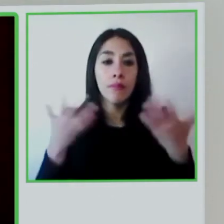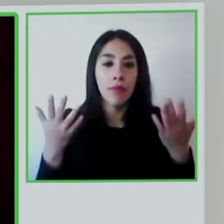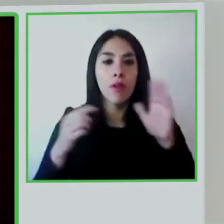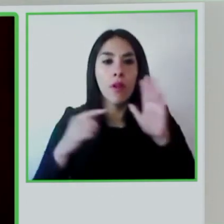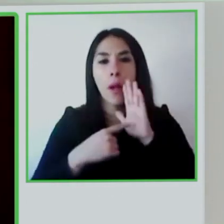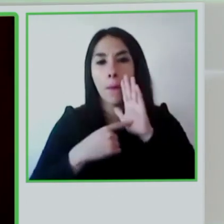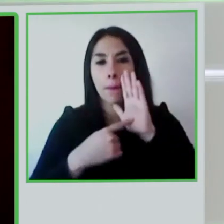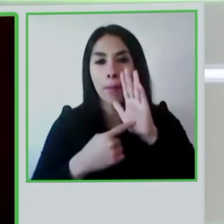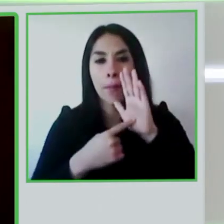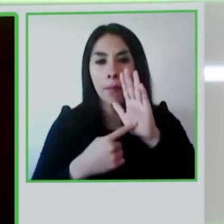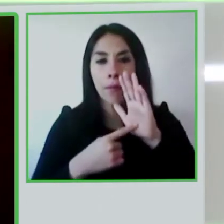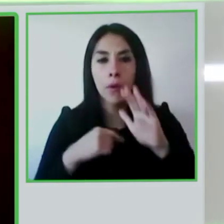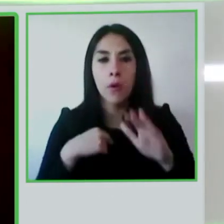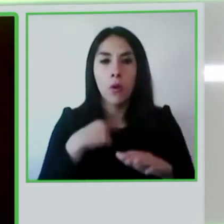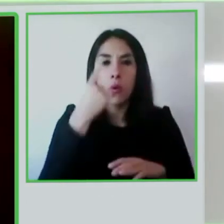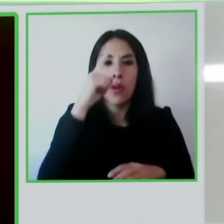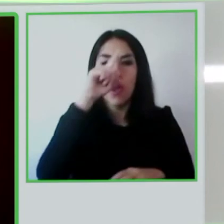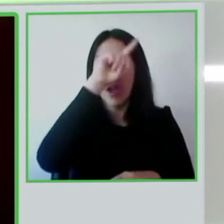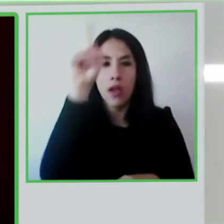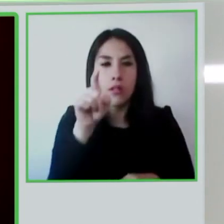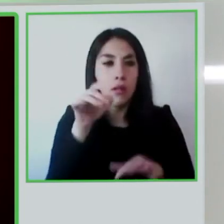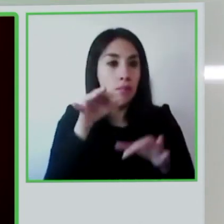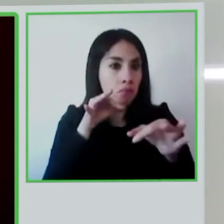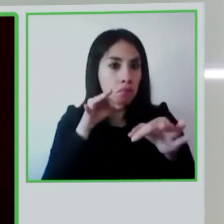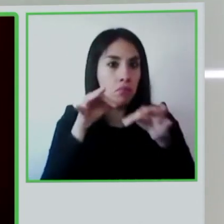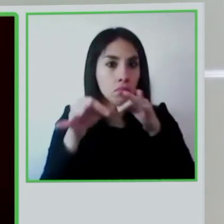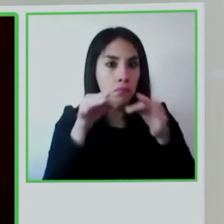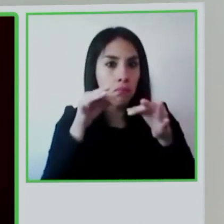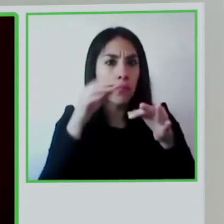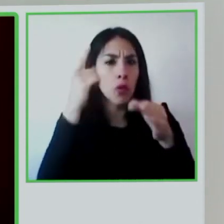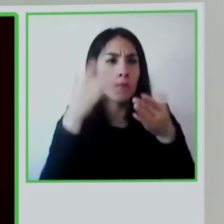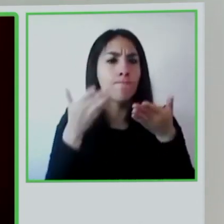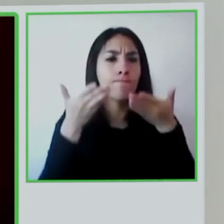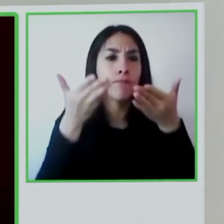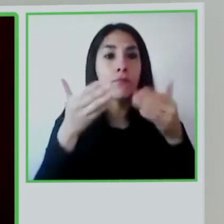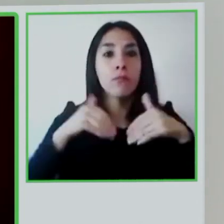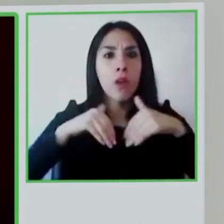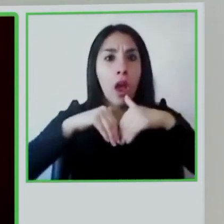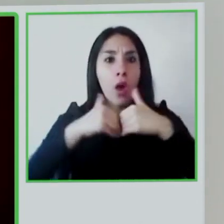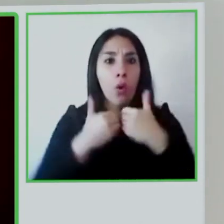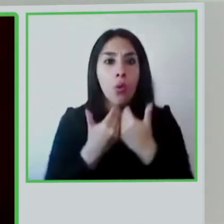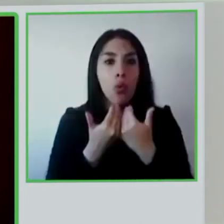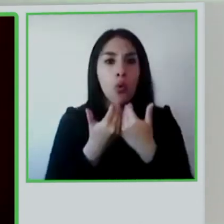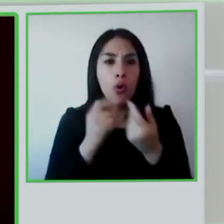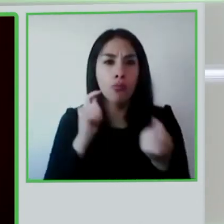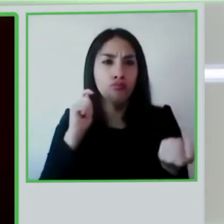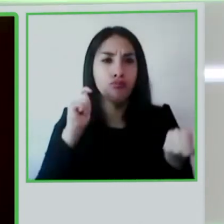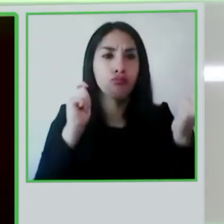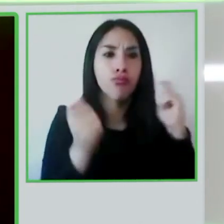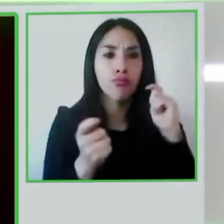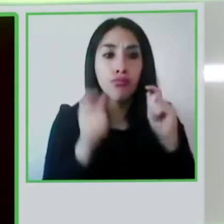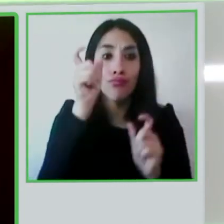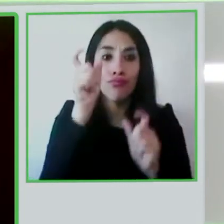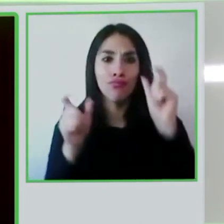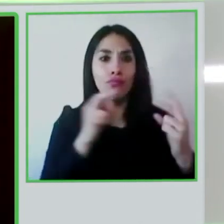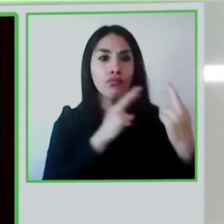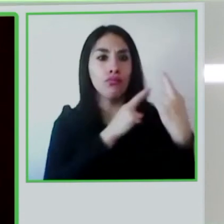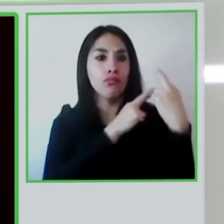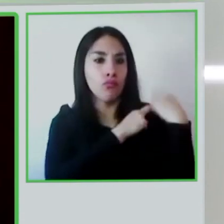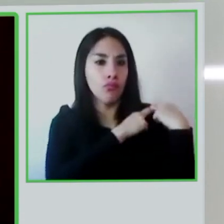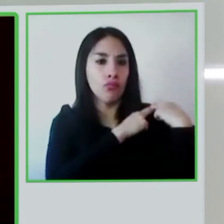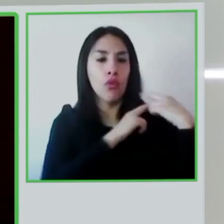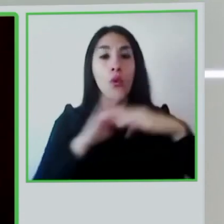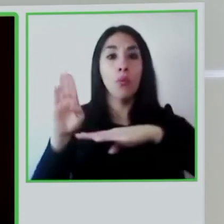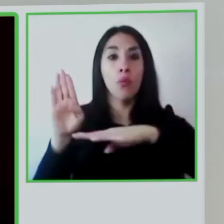If I only had to give you one example to change these assumptions from workers, is to encourage them to